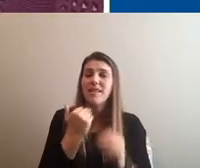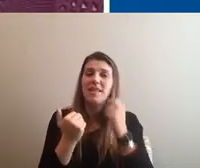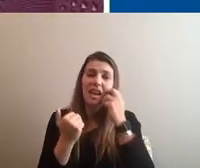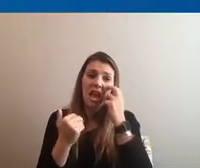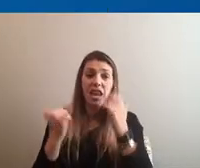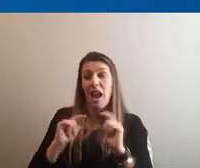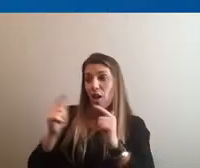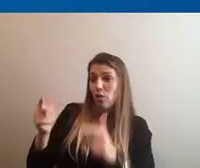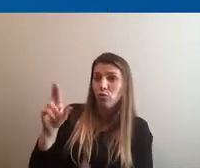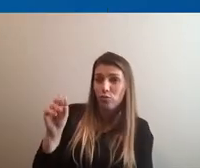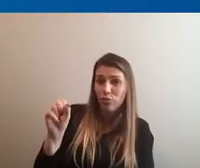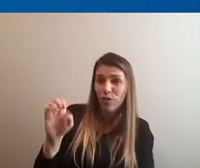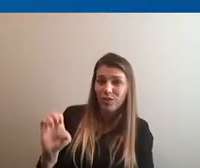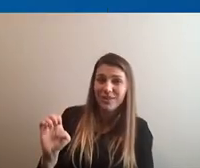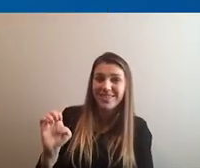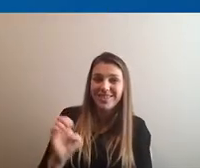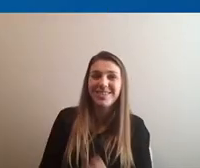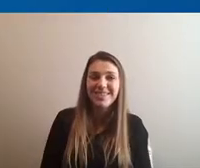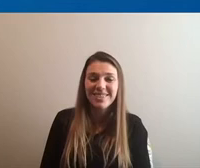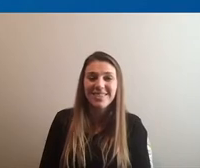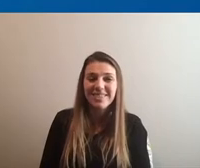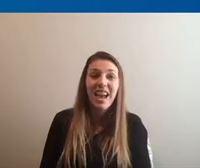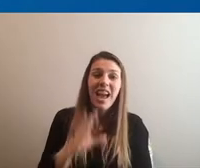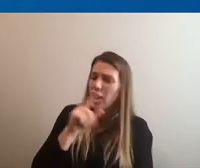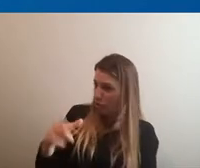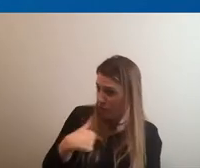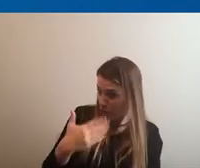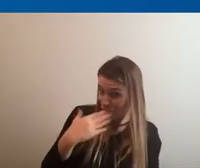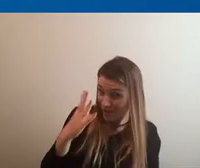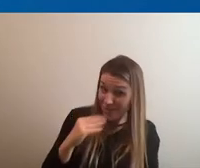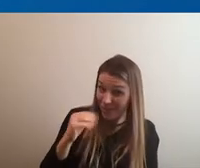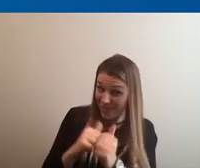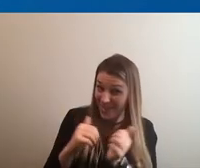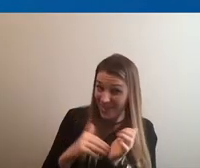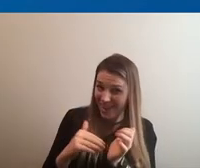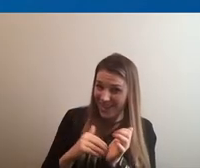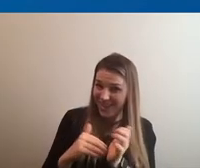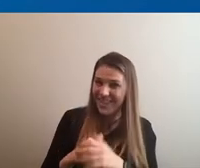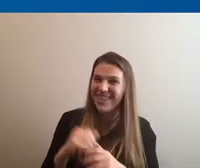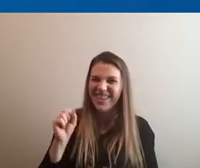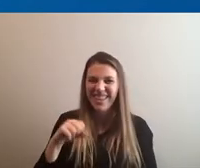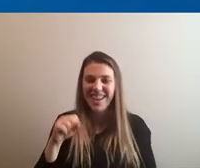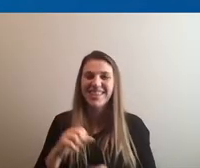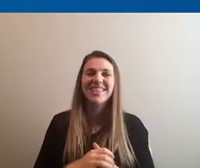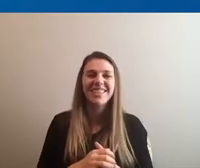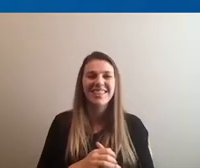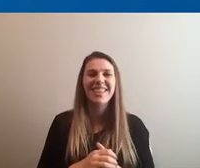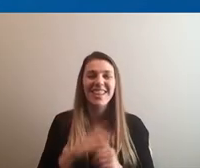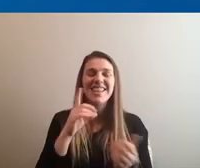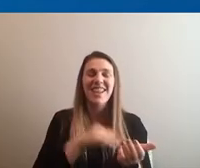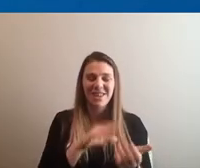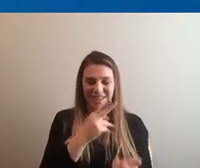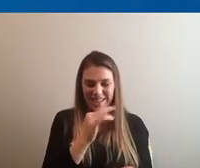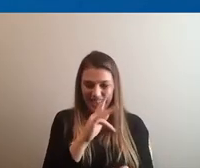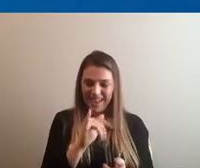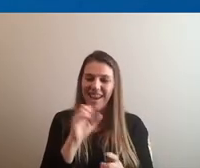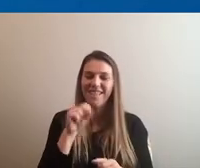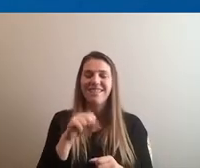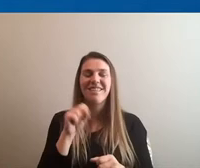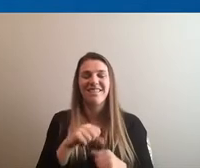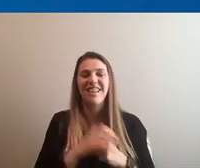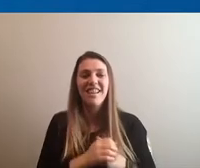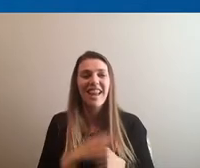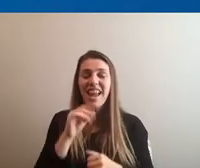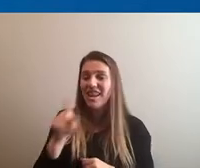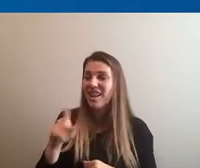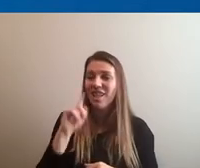elaborate. And you had a good experience with doctor. Yeah. Yeah. Dr. Hickey. He kept me back after, And he was